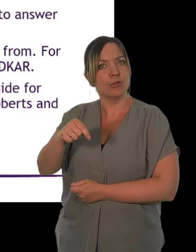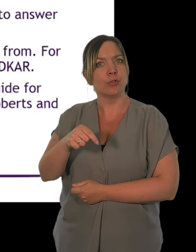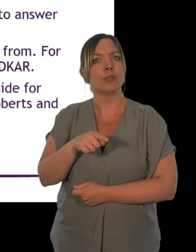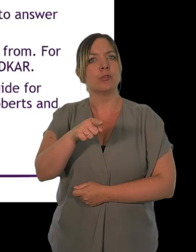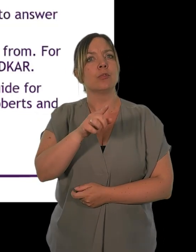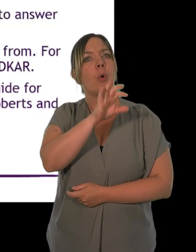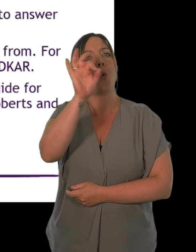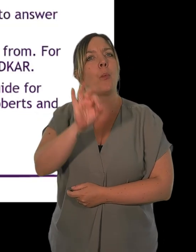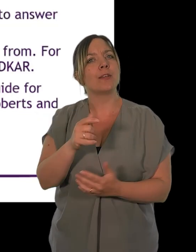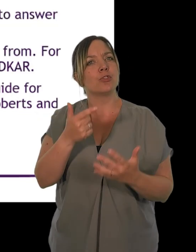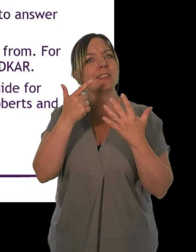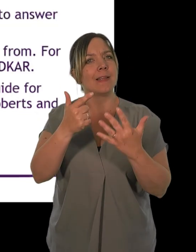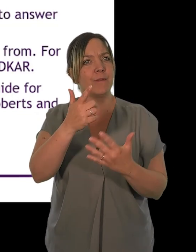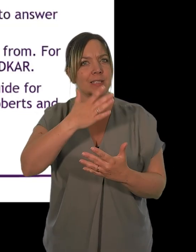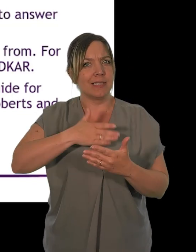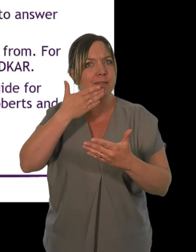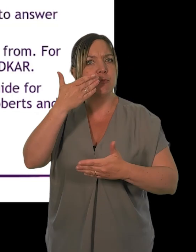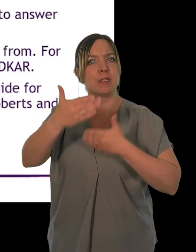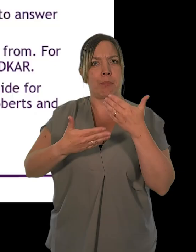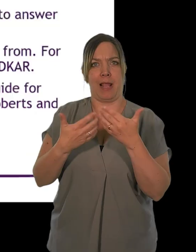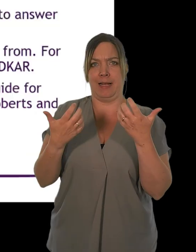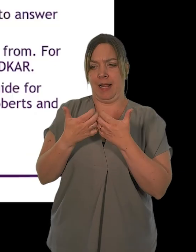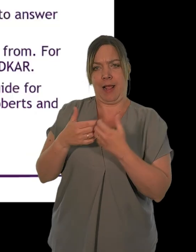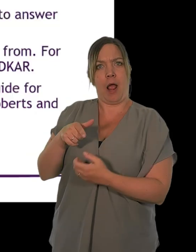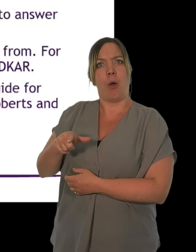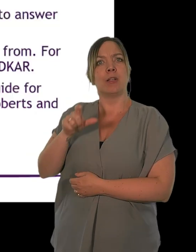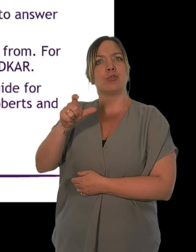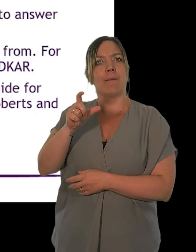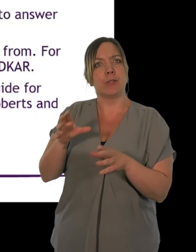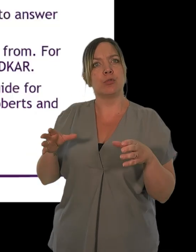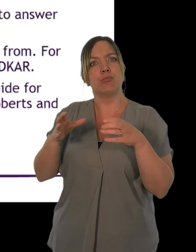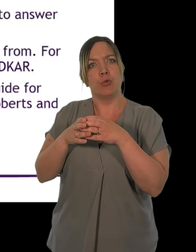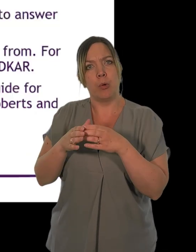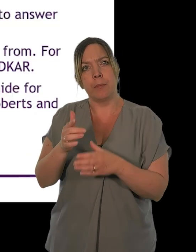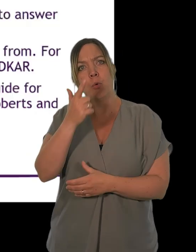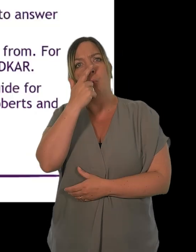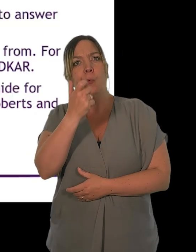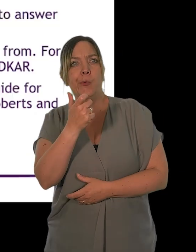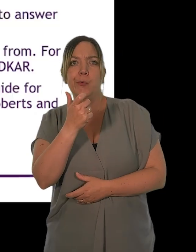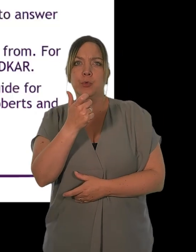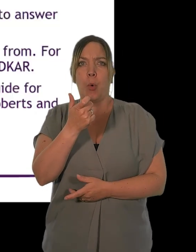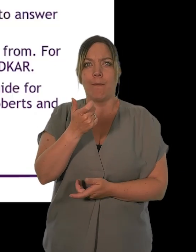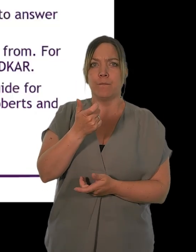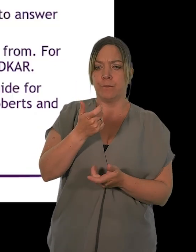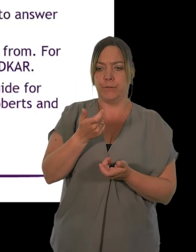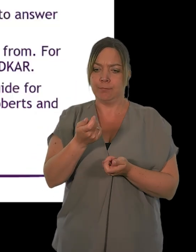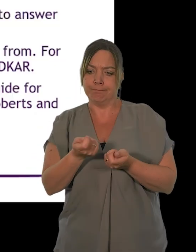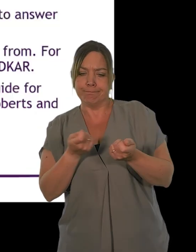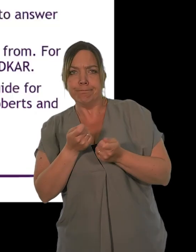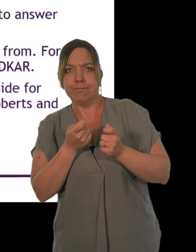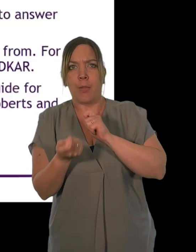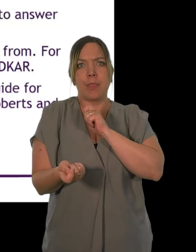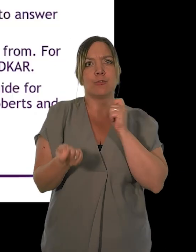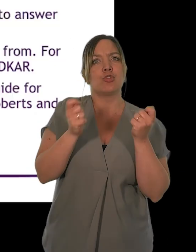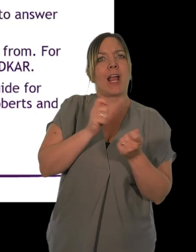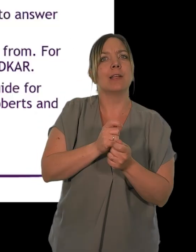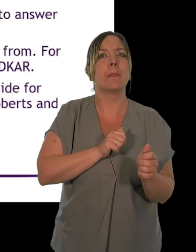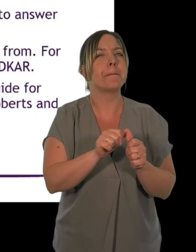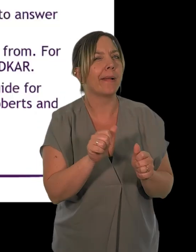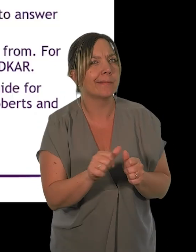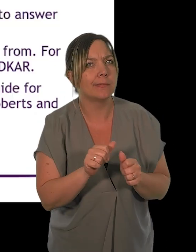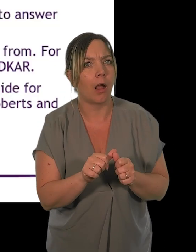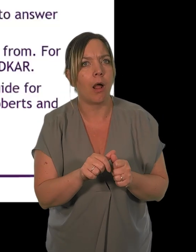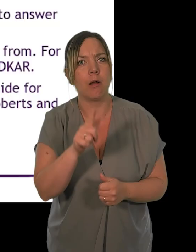change management, but it is not enough to describe or explain a model. You need to apply knowledge to answer the